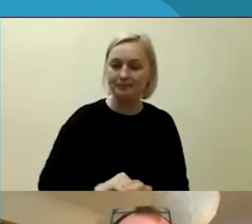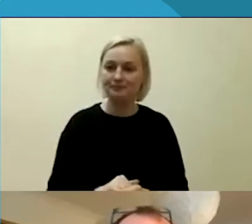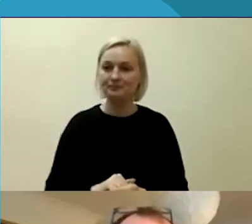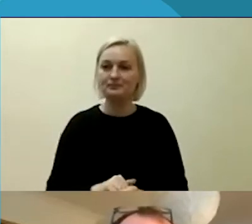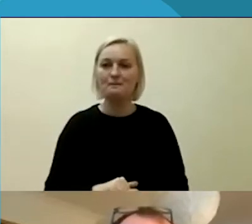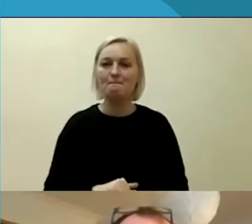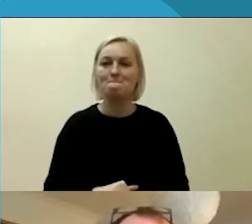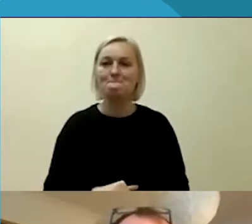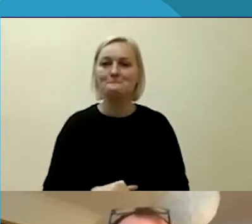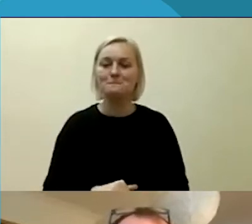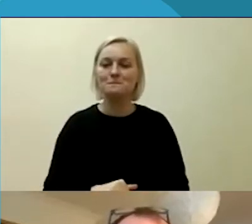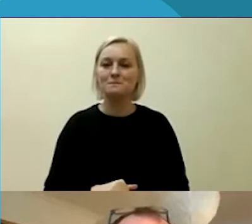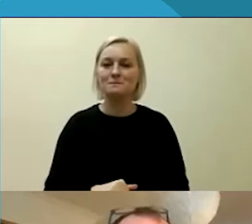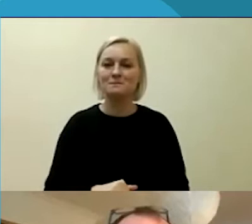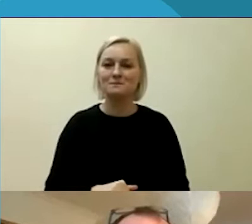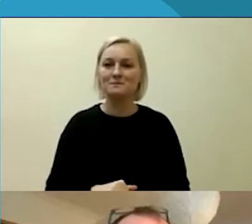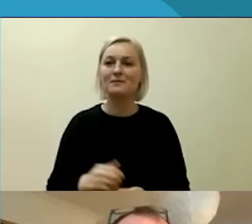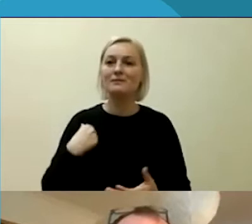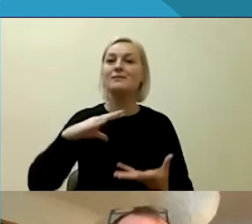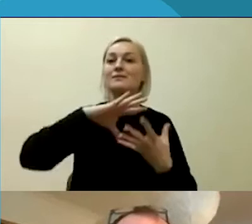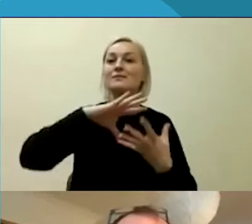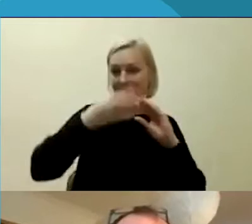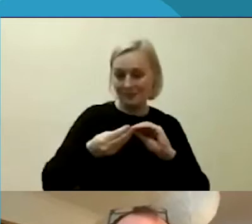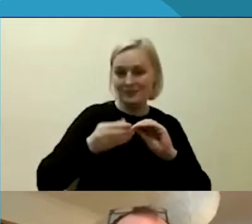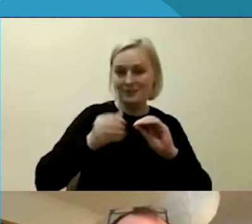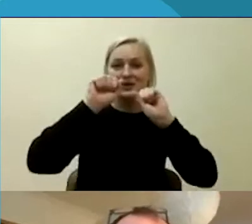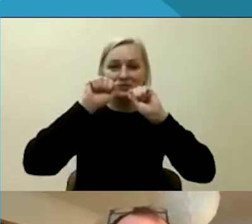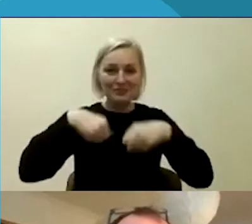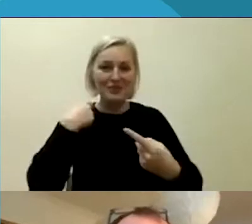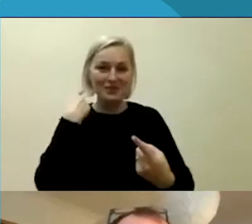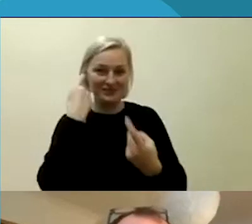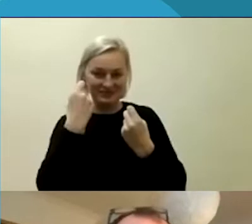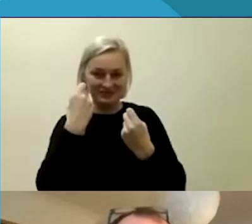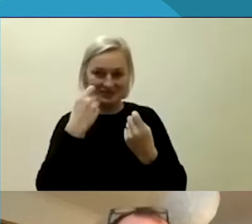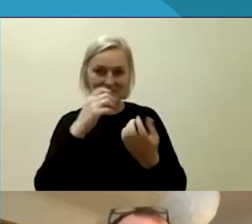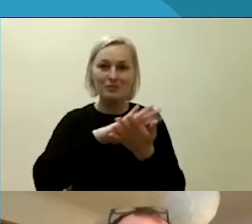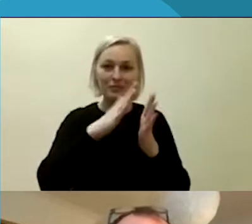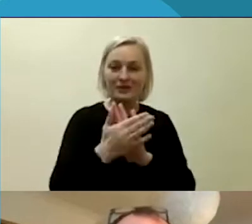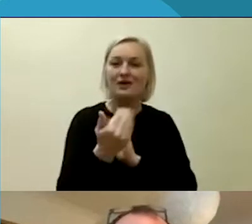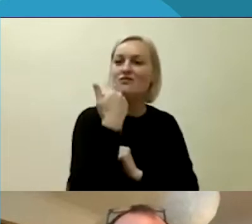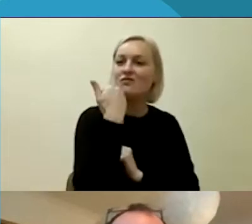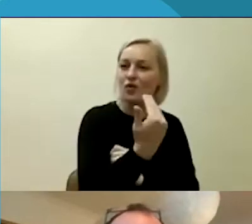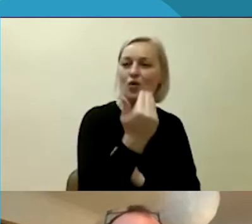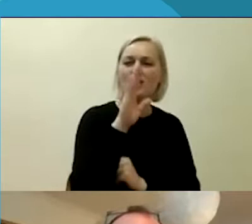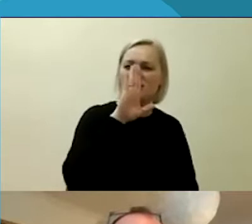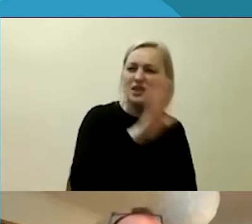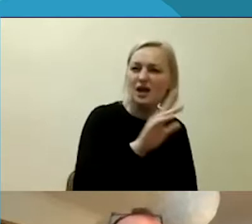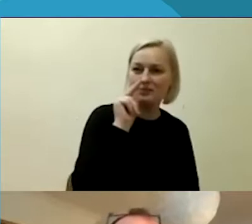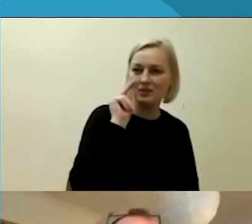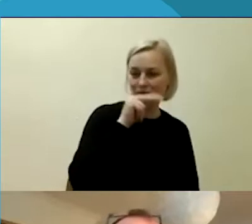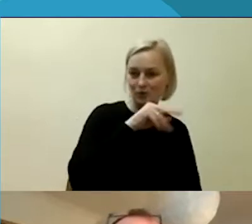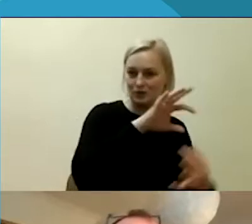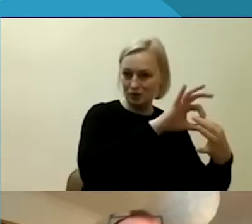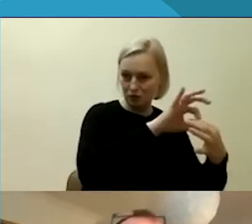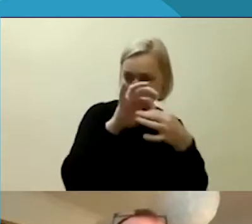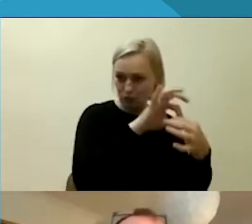crime reporting norms. So who can report? So it's, again, this is more about it, but this is to say that it